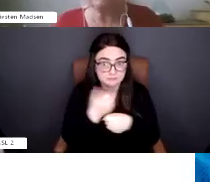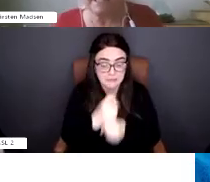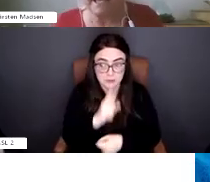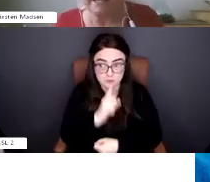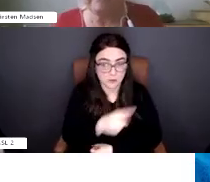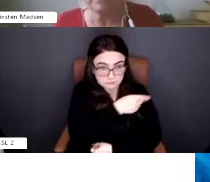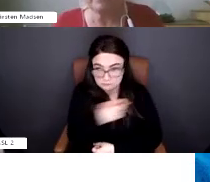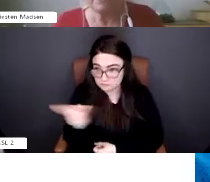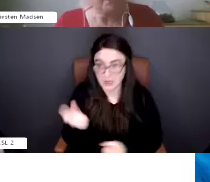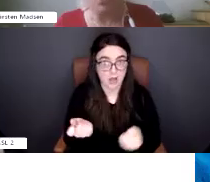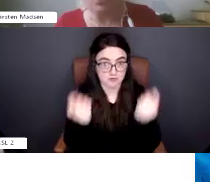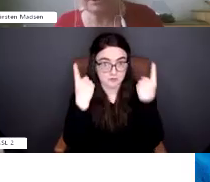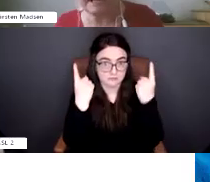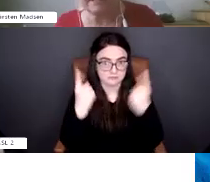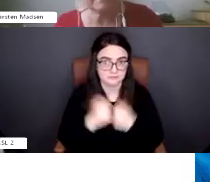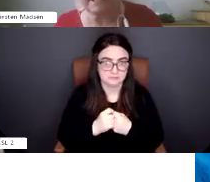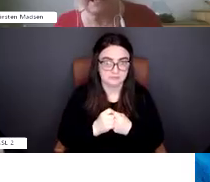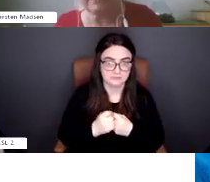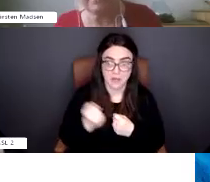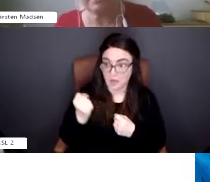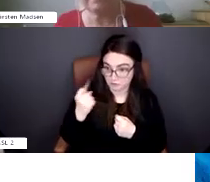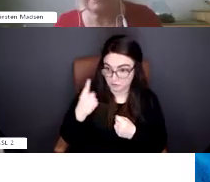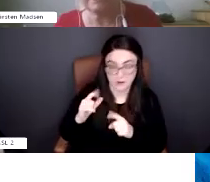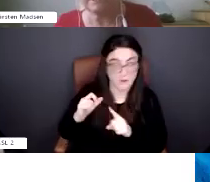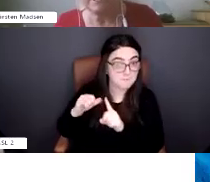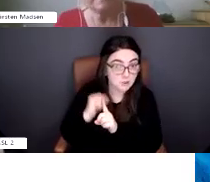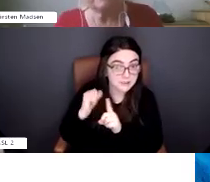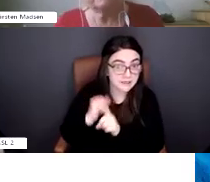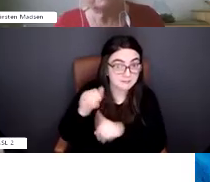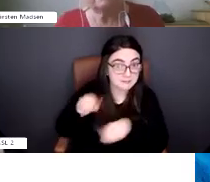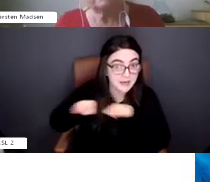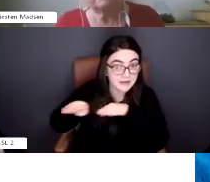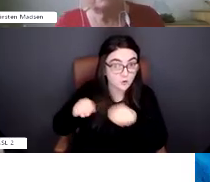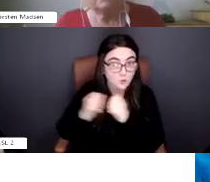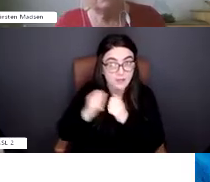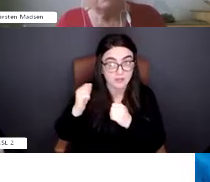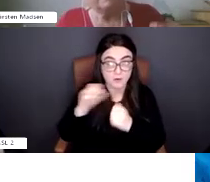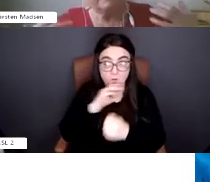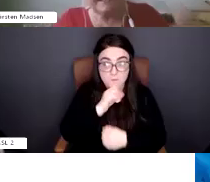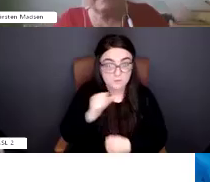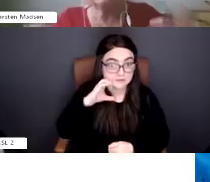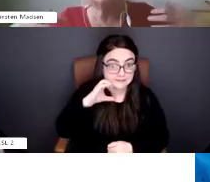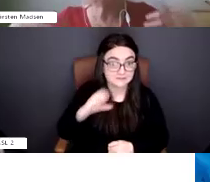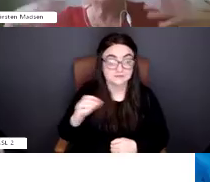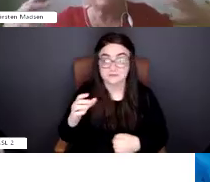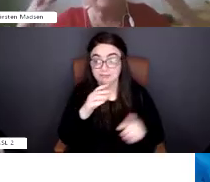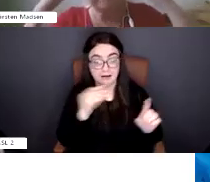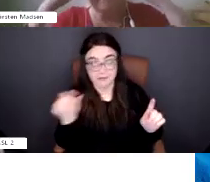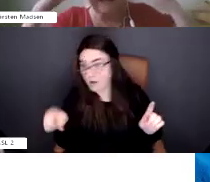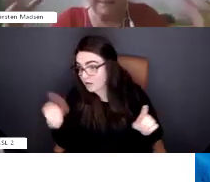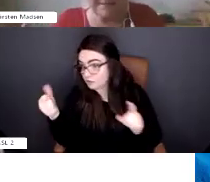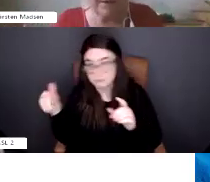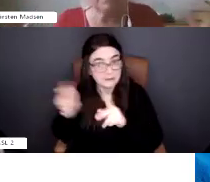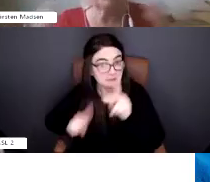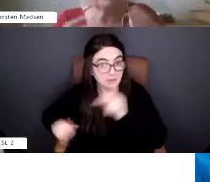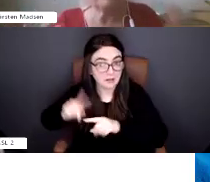bullying behavior in older adults and other groups. And so this is a way of